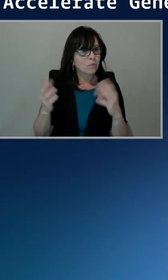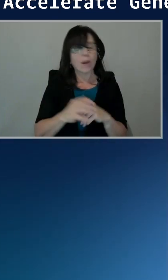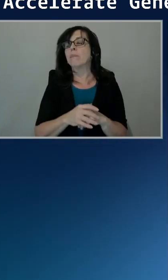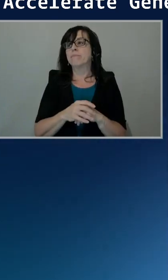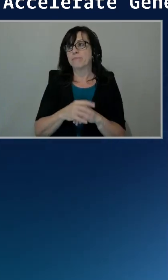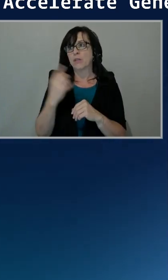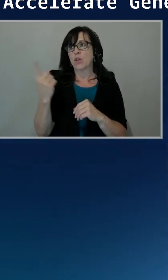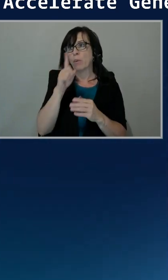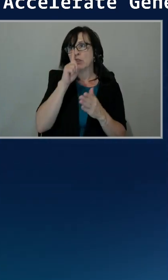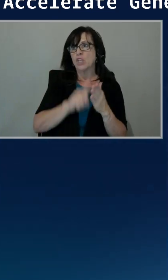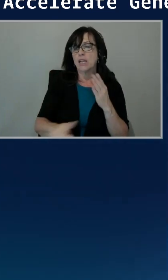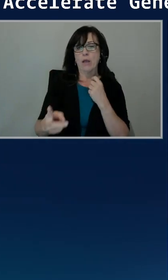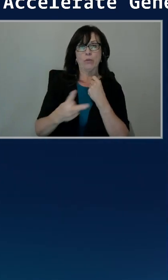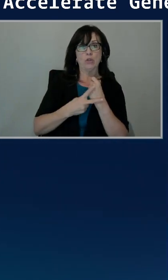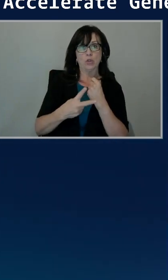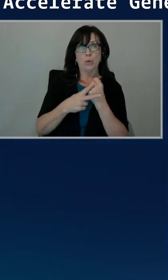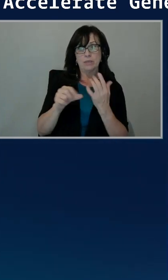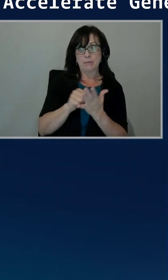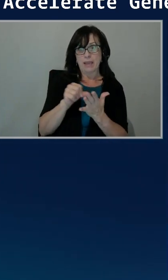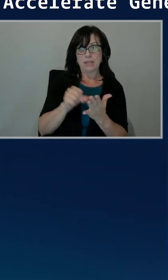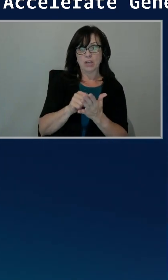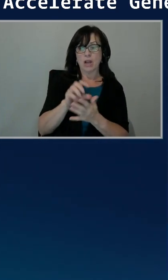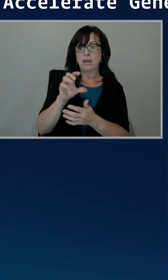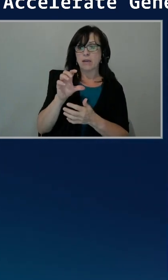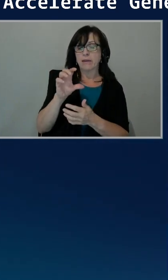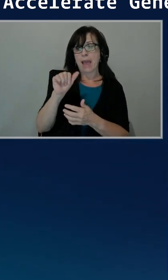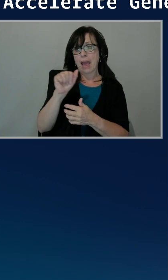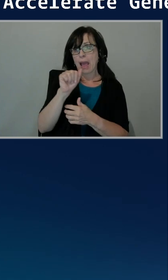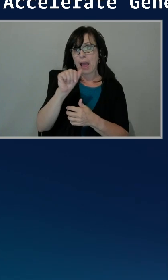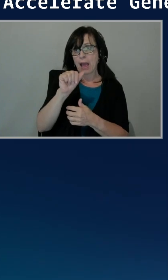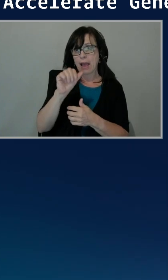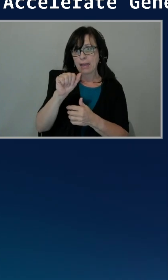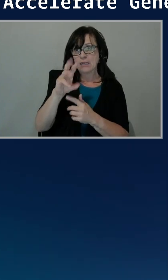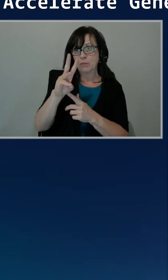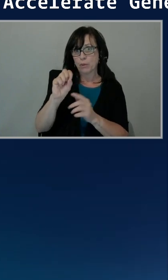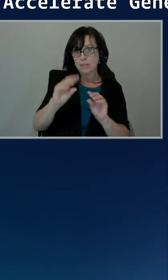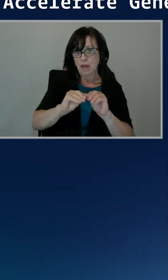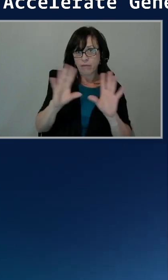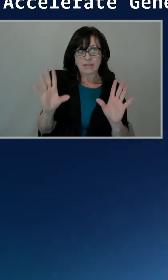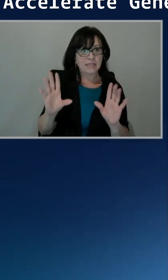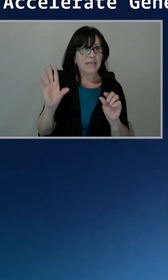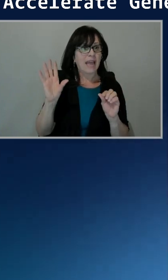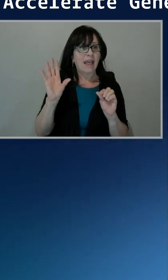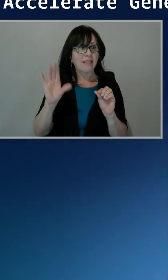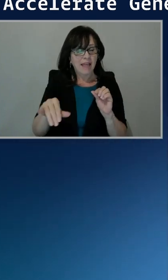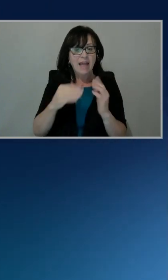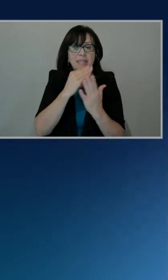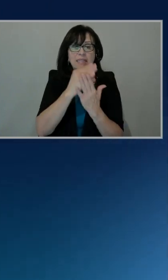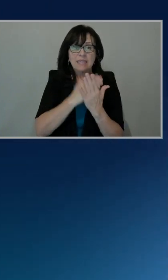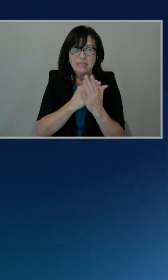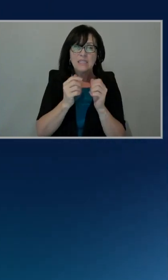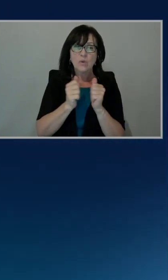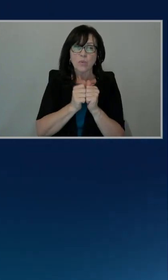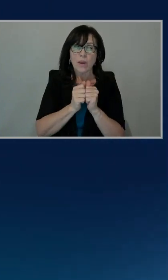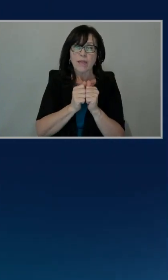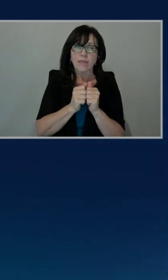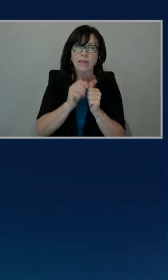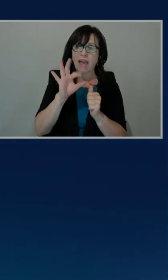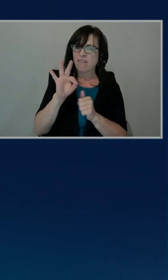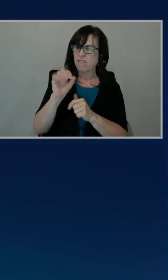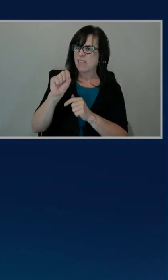the storage page on Amazon, obviously, and FSx for Lustre is prominently listed there with basically what we talked about